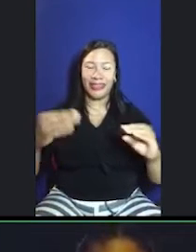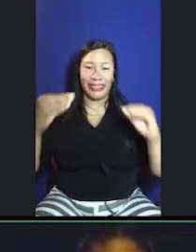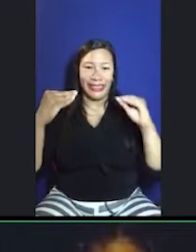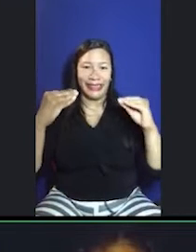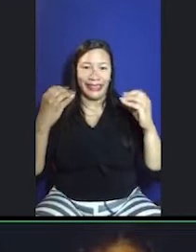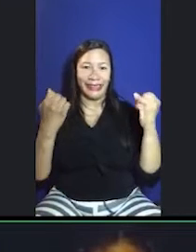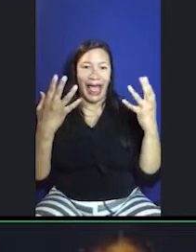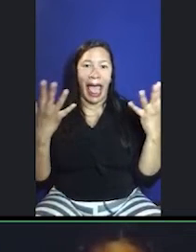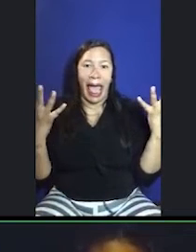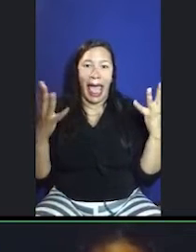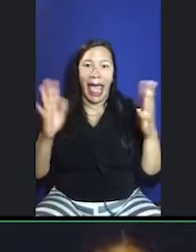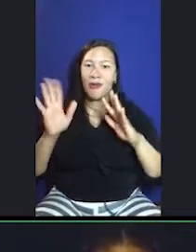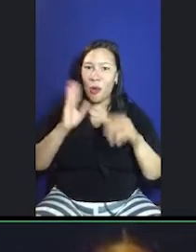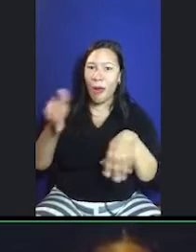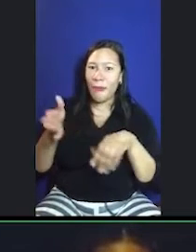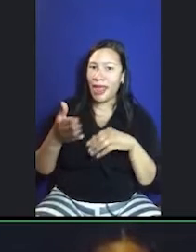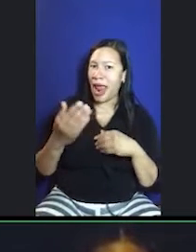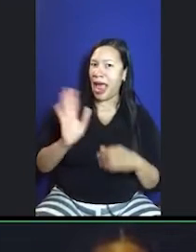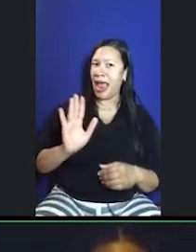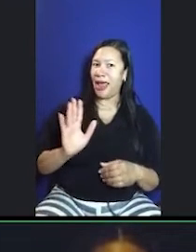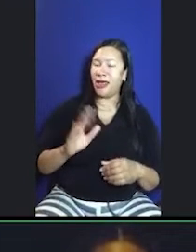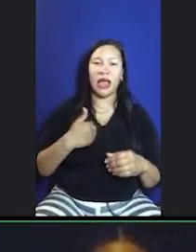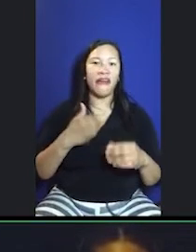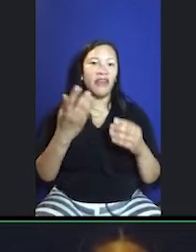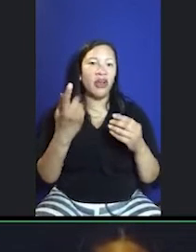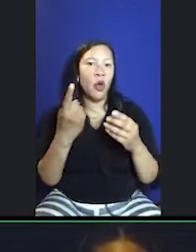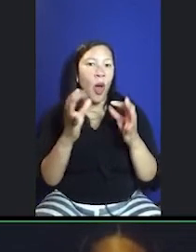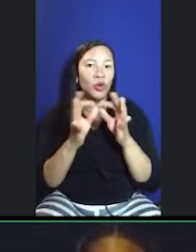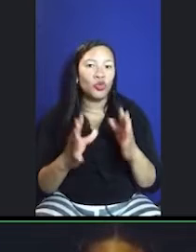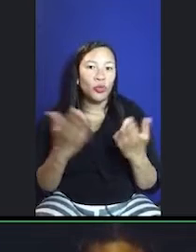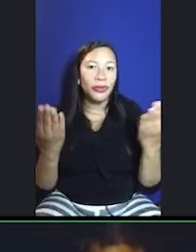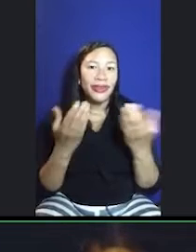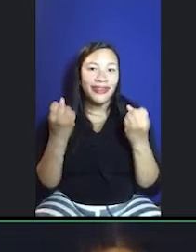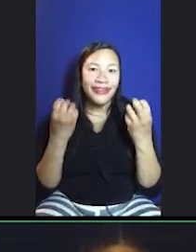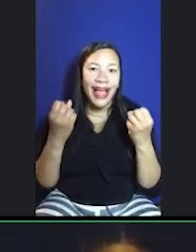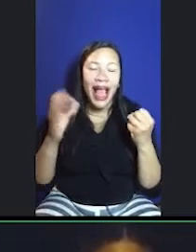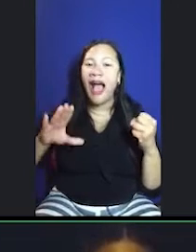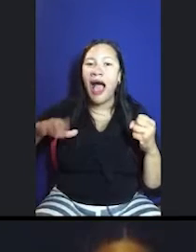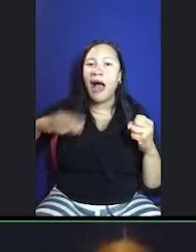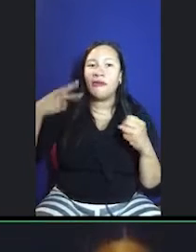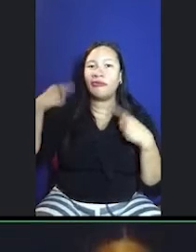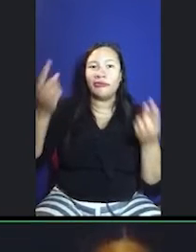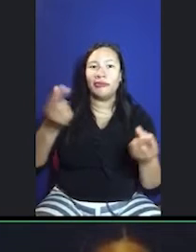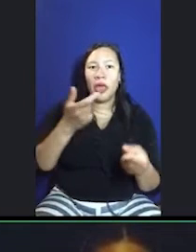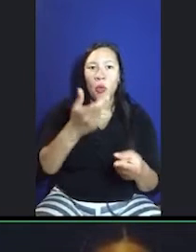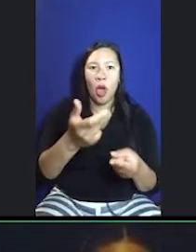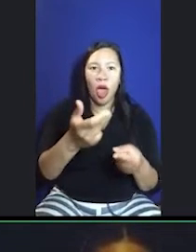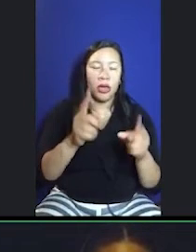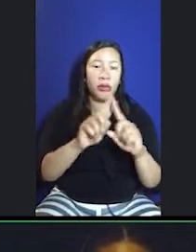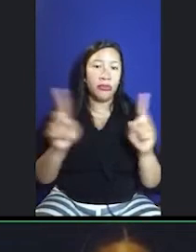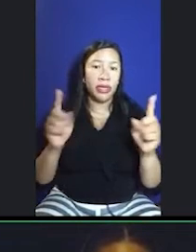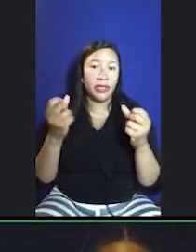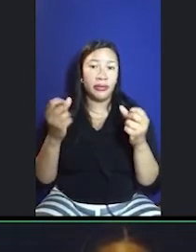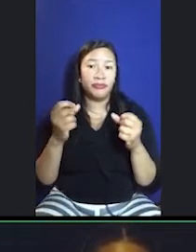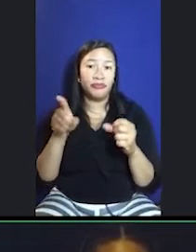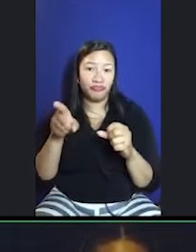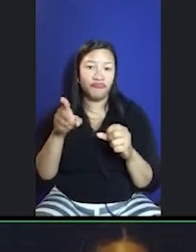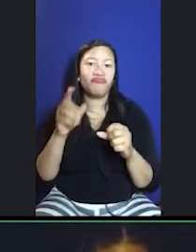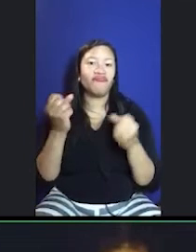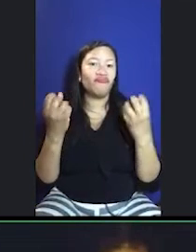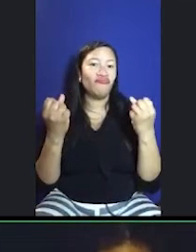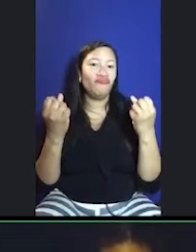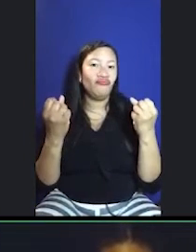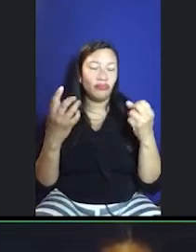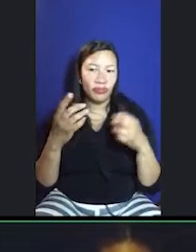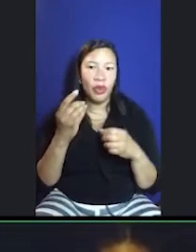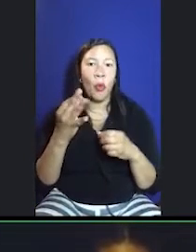but with one of the interpreters here, signing. I haven't been looking, but she's put in, and because one of